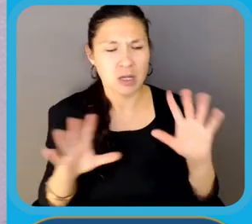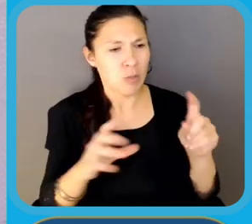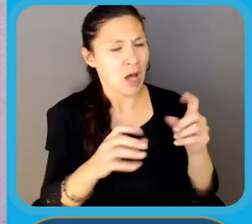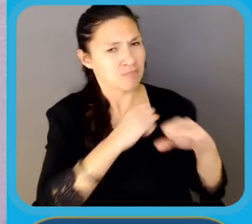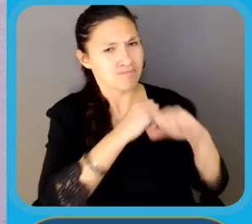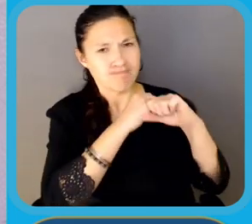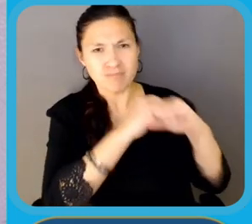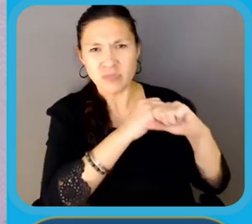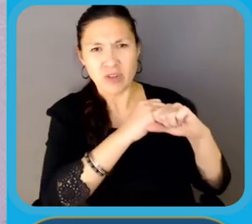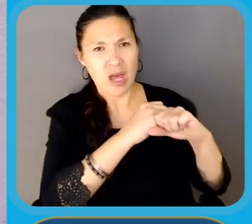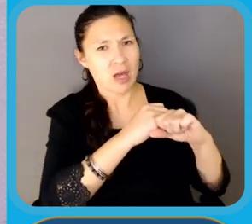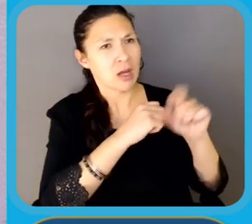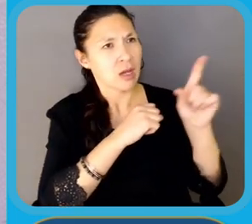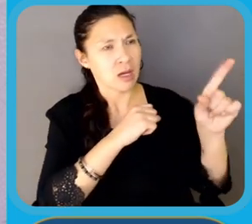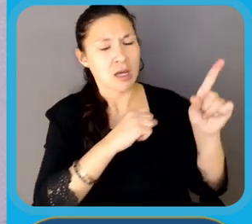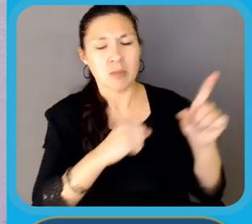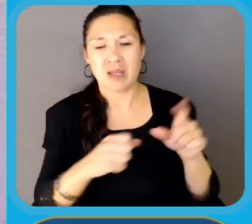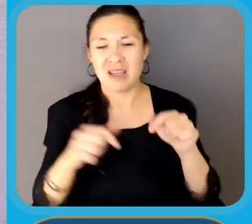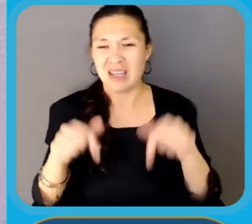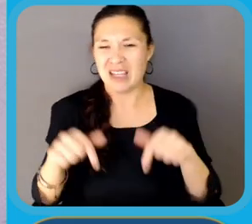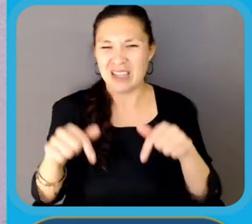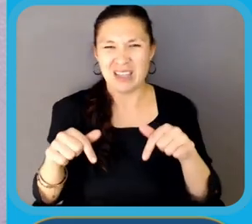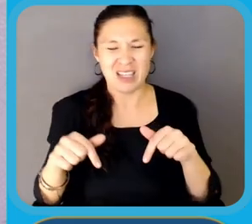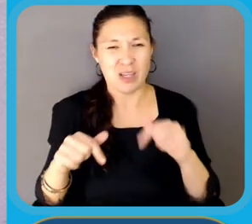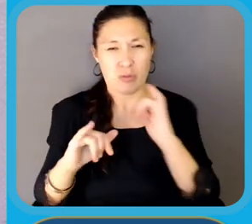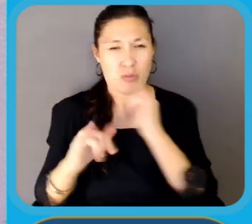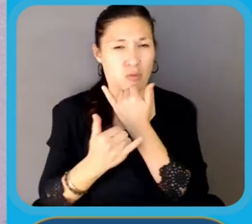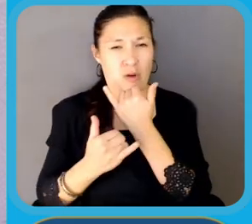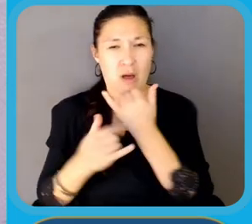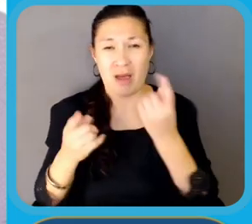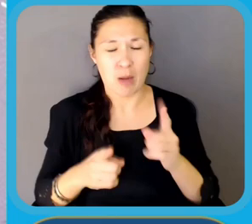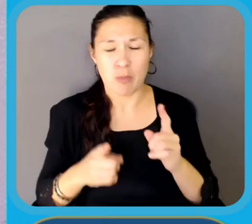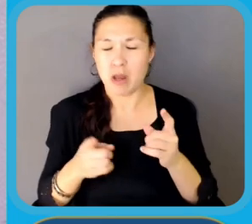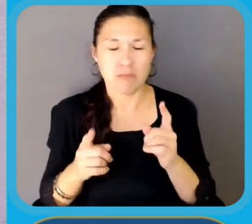allow a miscarriage of justice to occur. Thank you.